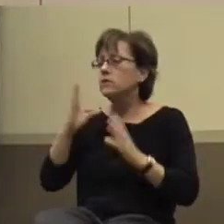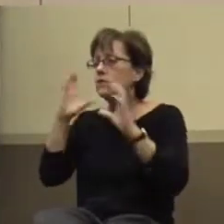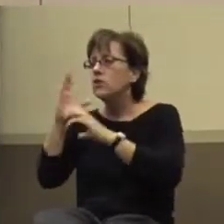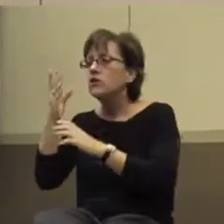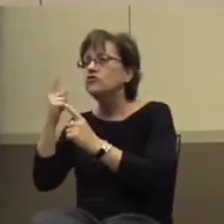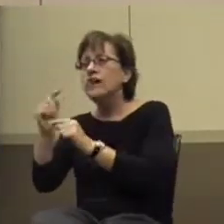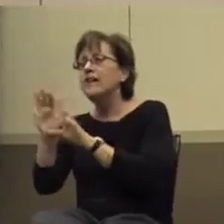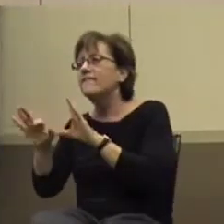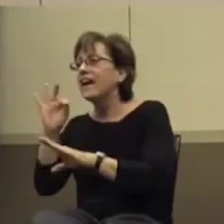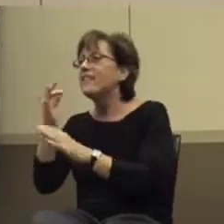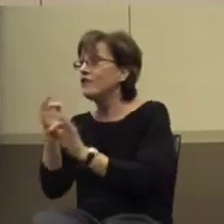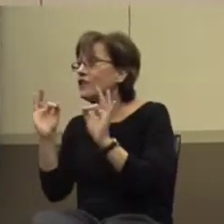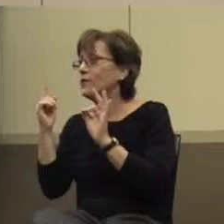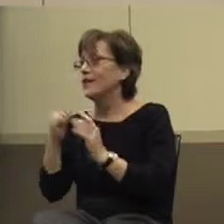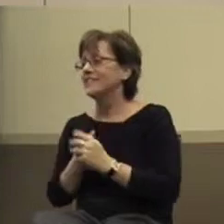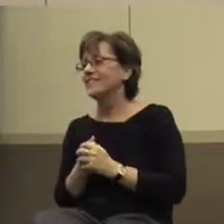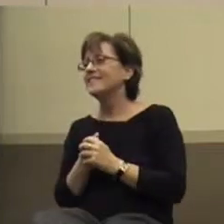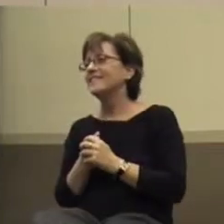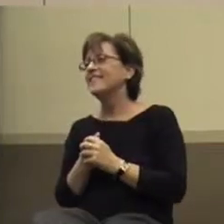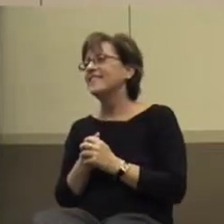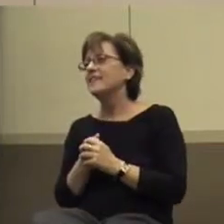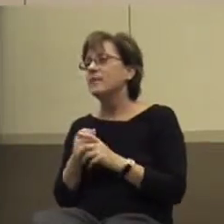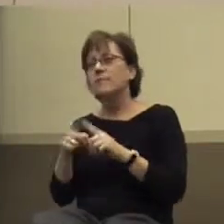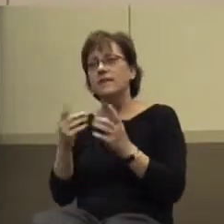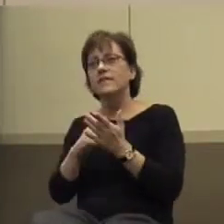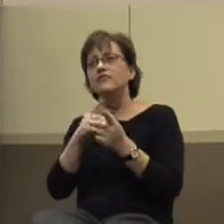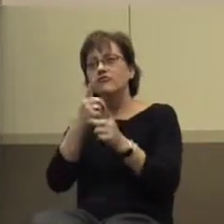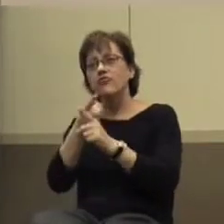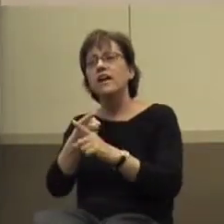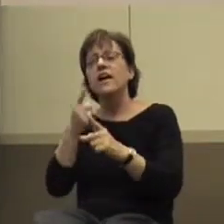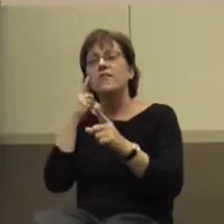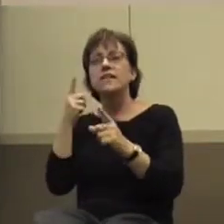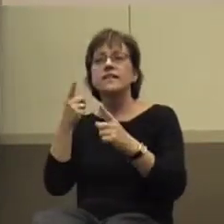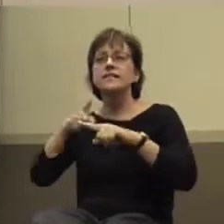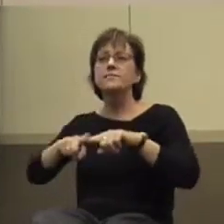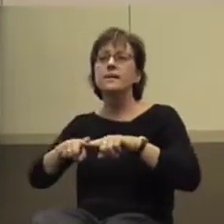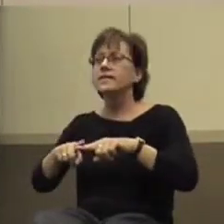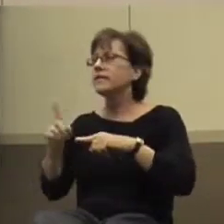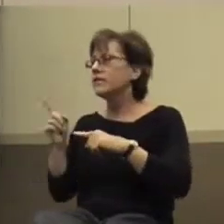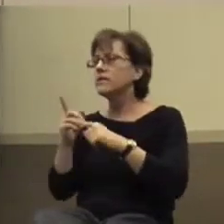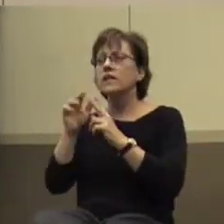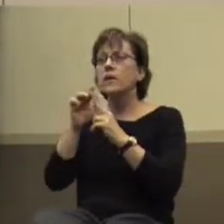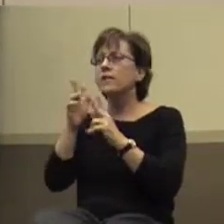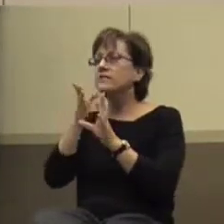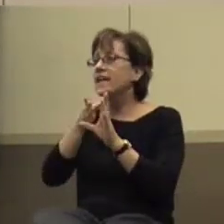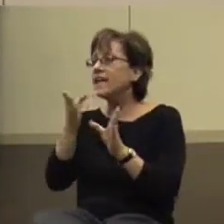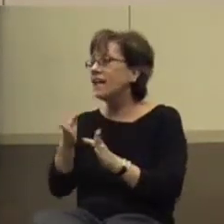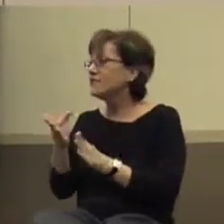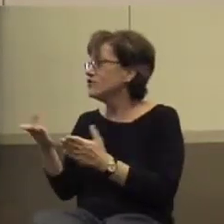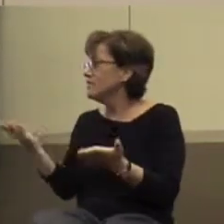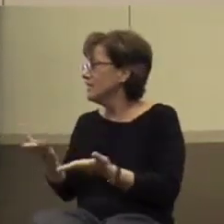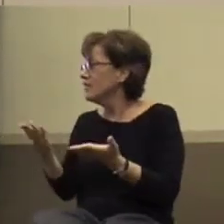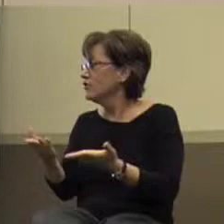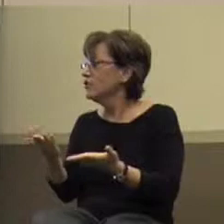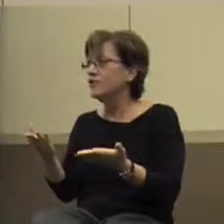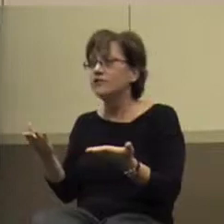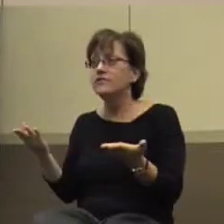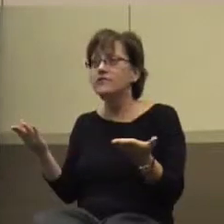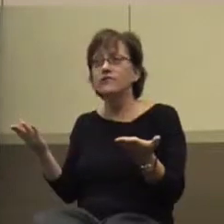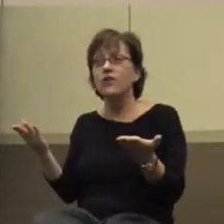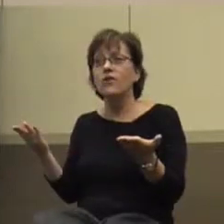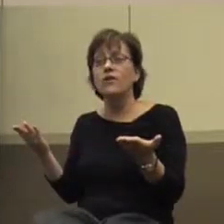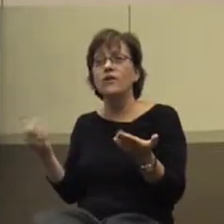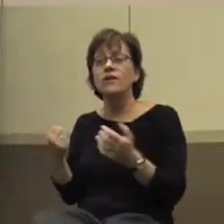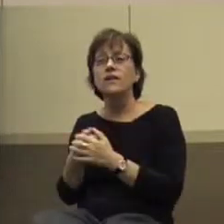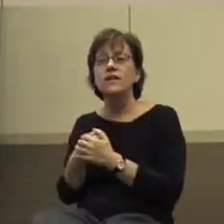you're right. I think it's going to depend. Like here, we've got a couple psychologists here. And so it's like, but if all